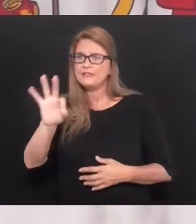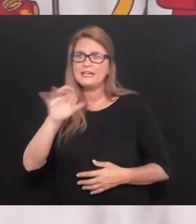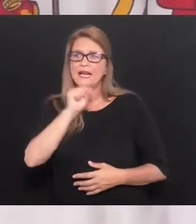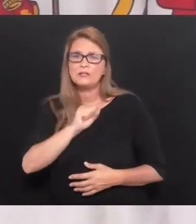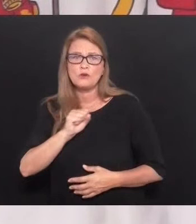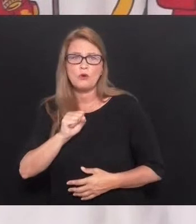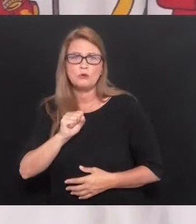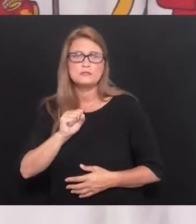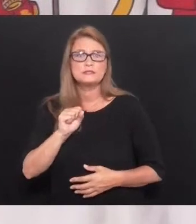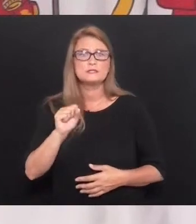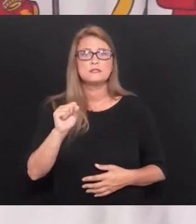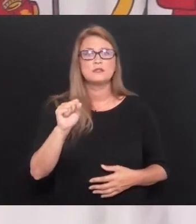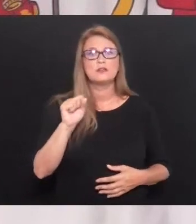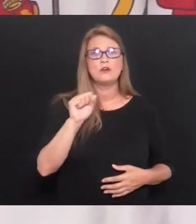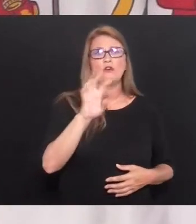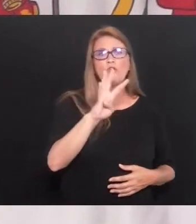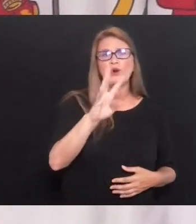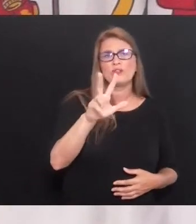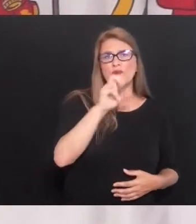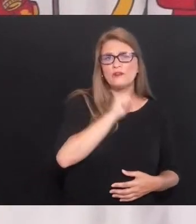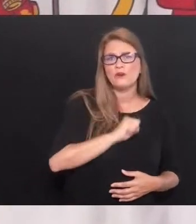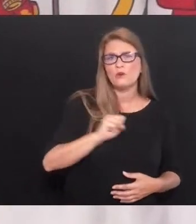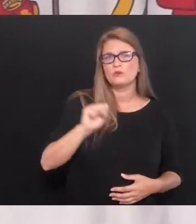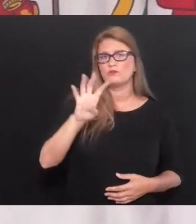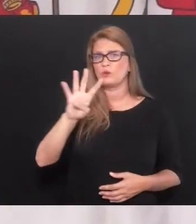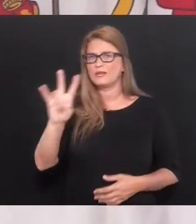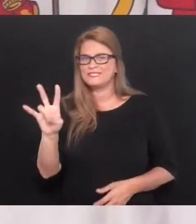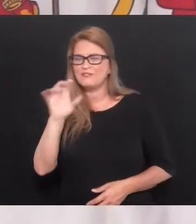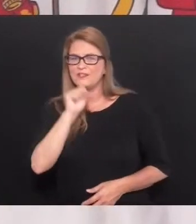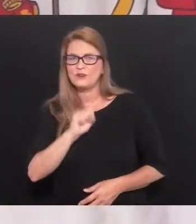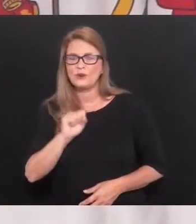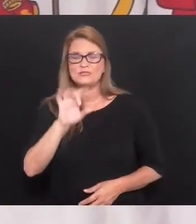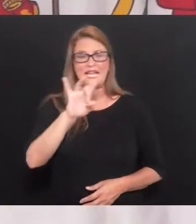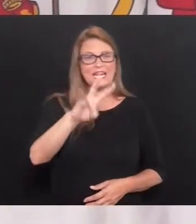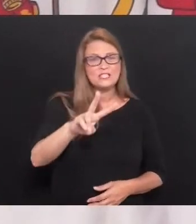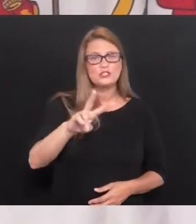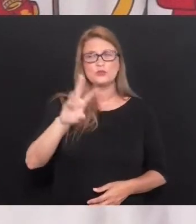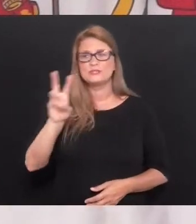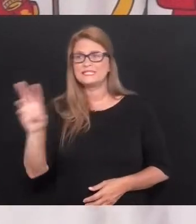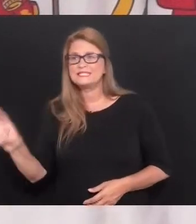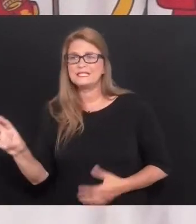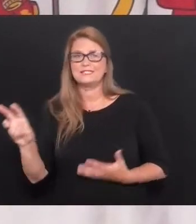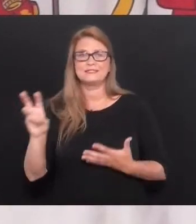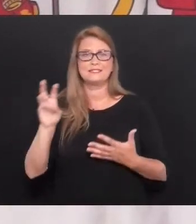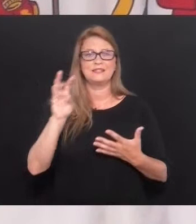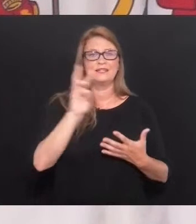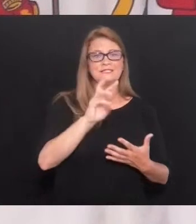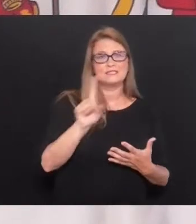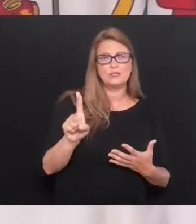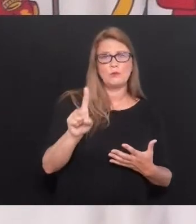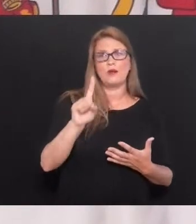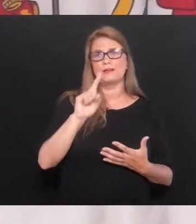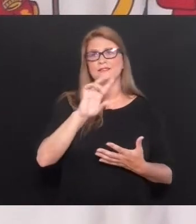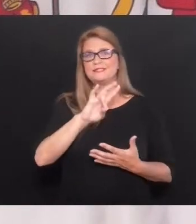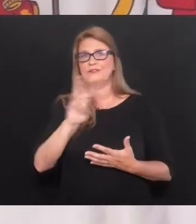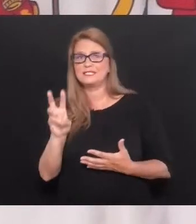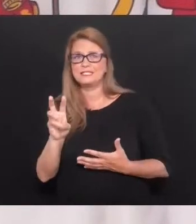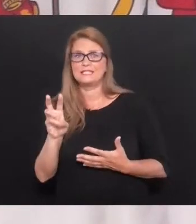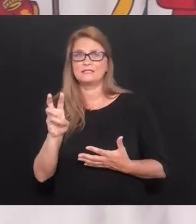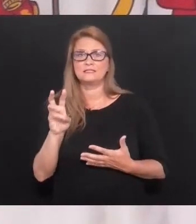59-year-olds, 43-year-olds, 47-year-olds, 82, 66, 61,